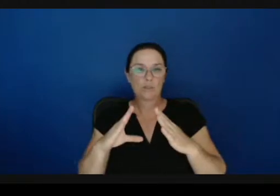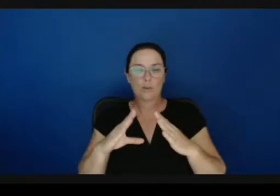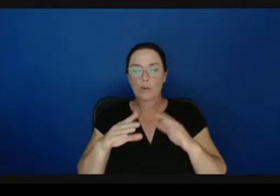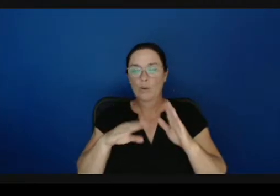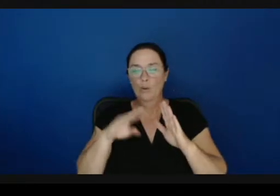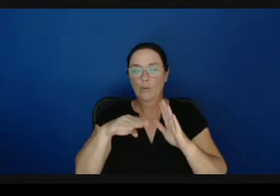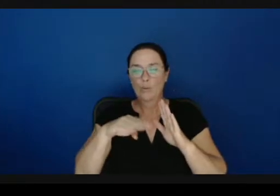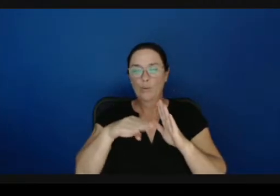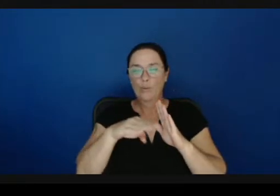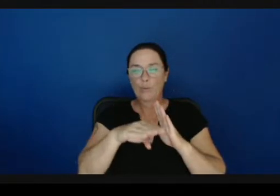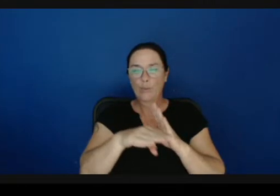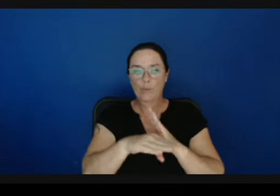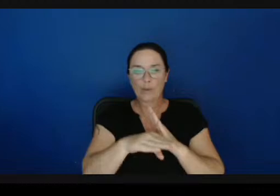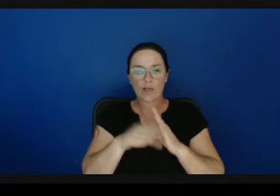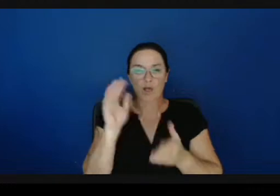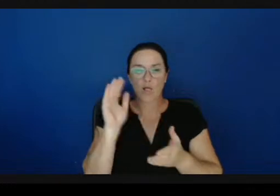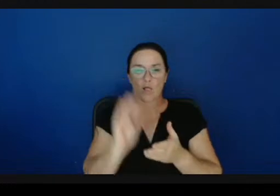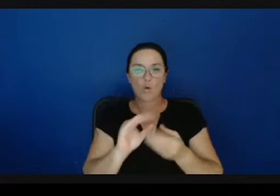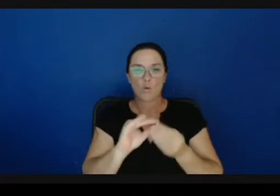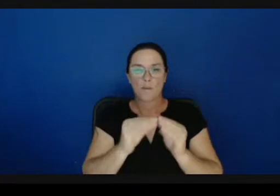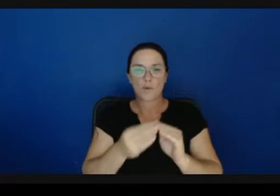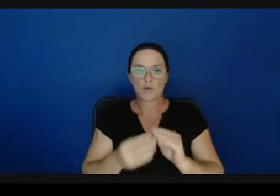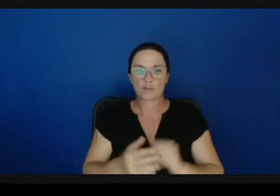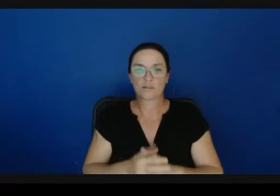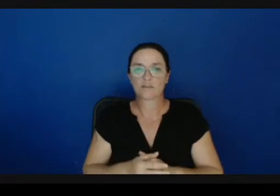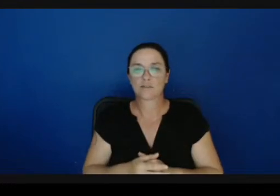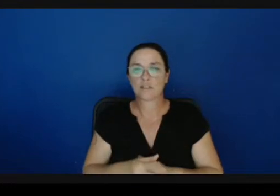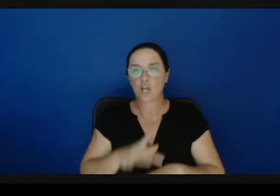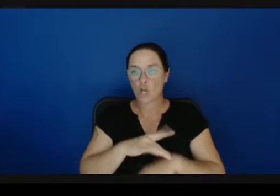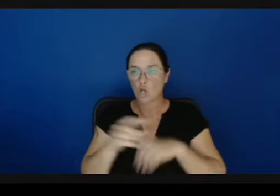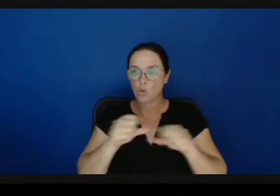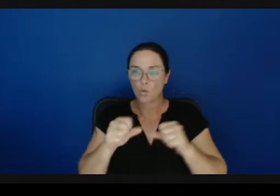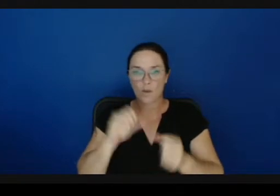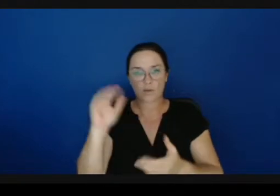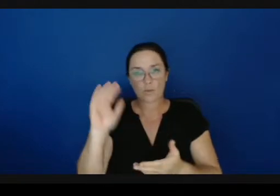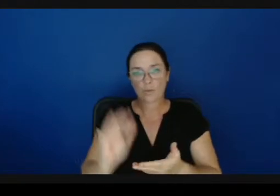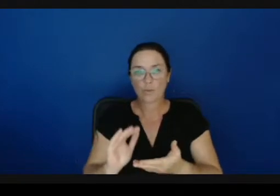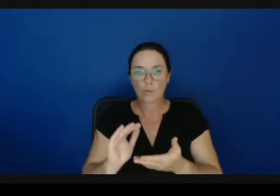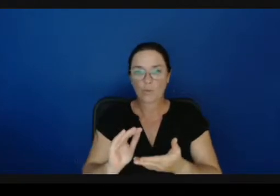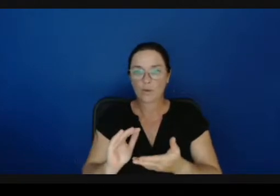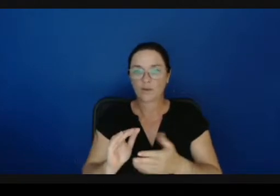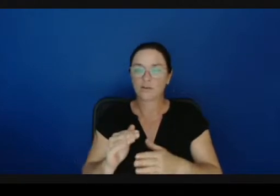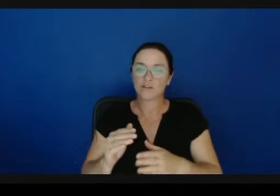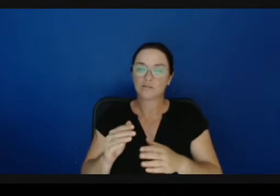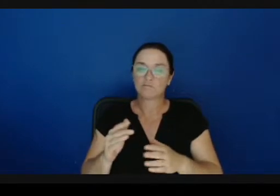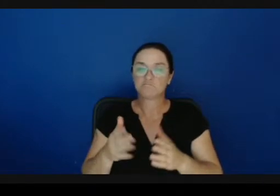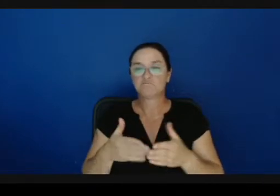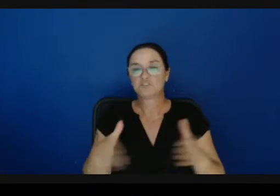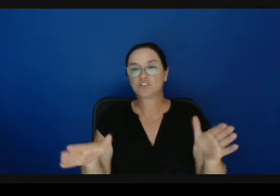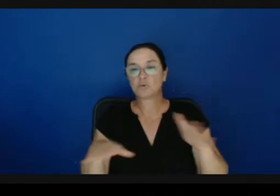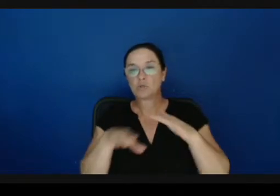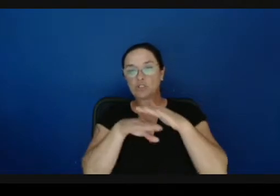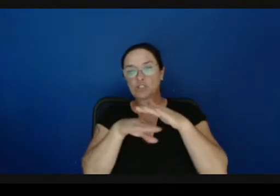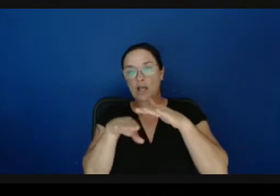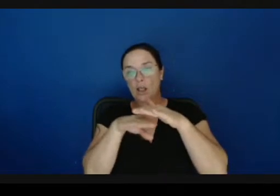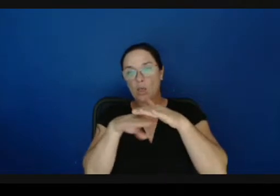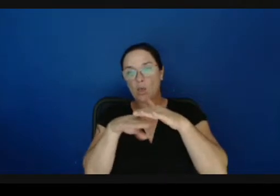nothing really to speak of here. Earthquakes have been low, overall fairly shallow, one deeper one